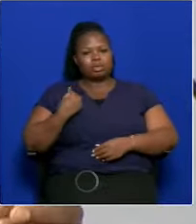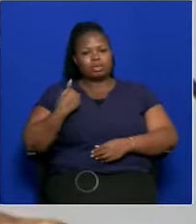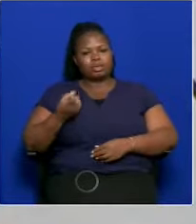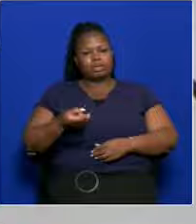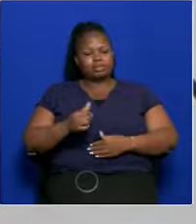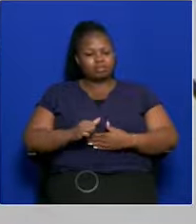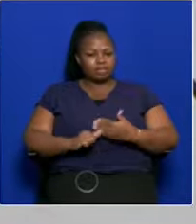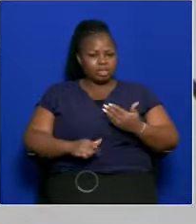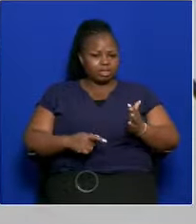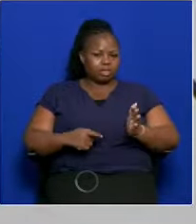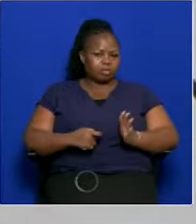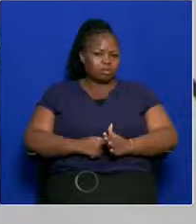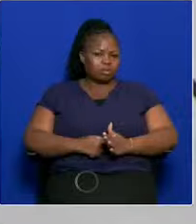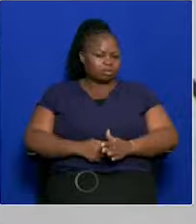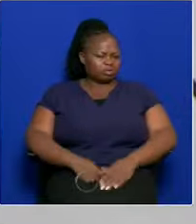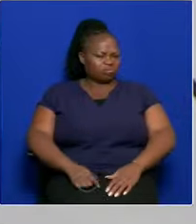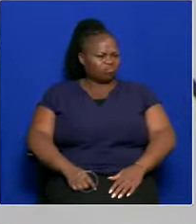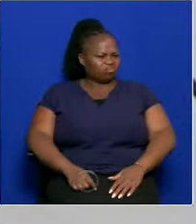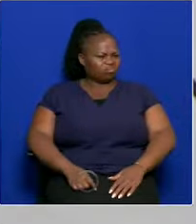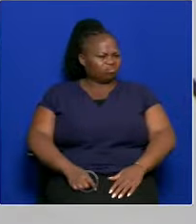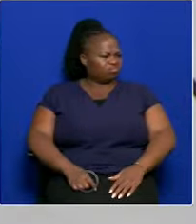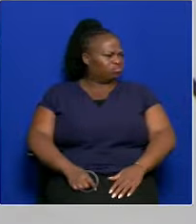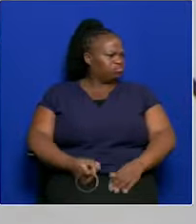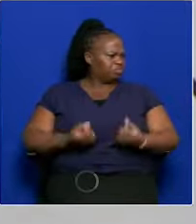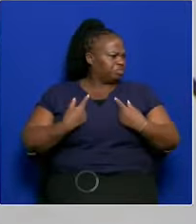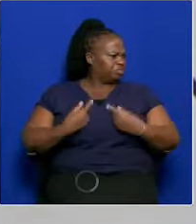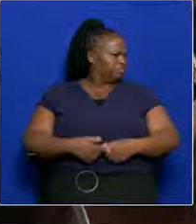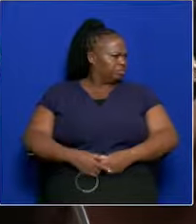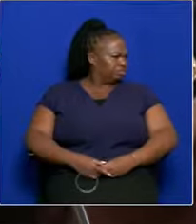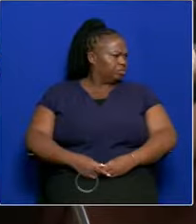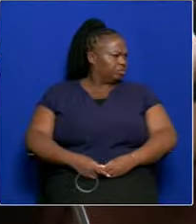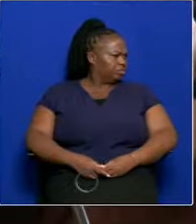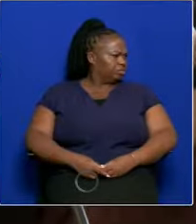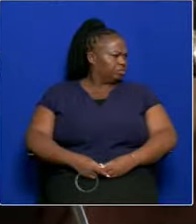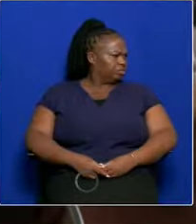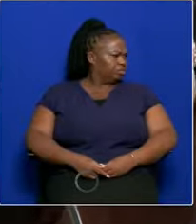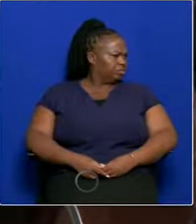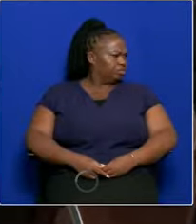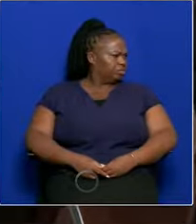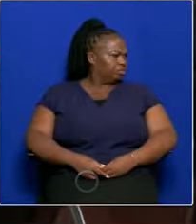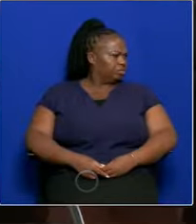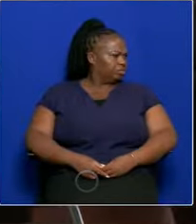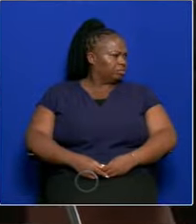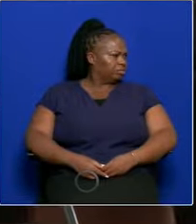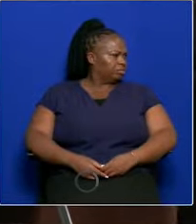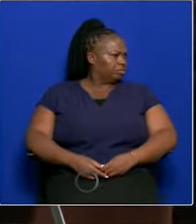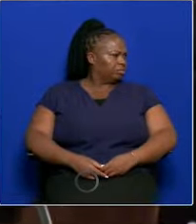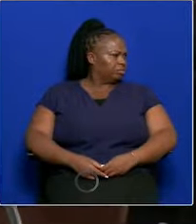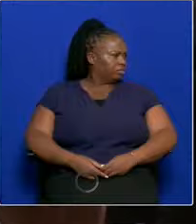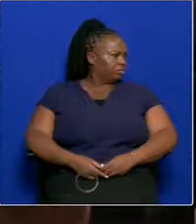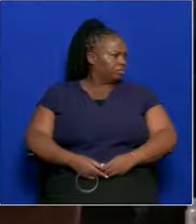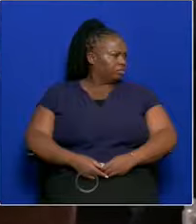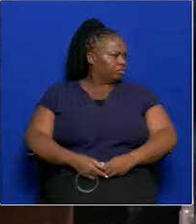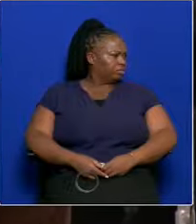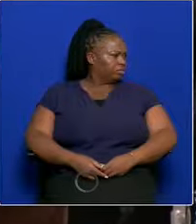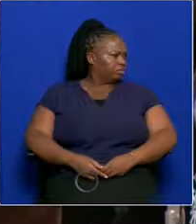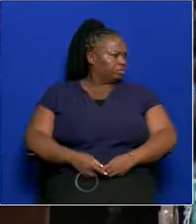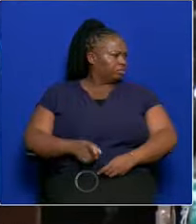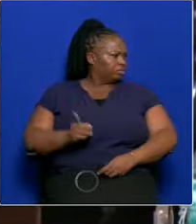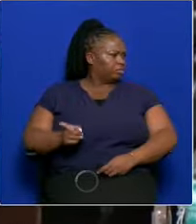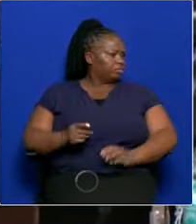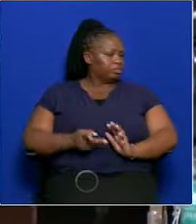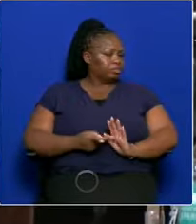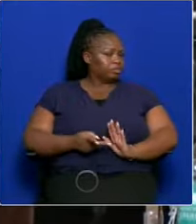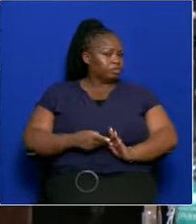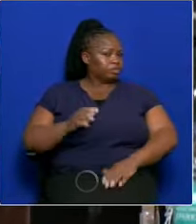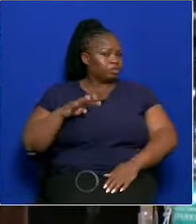Sorry, I don't understand that answer. Commissioner Baloyi, perhaps let me be of assistance. Please. So on page 14, where it says